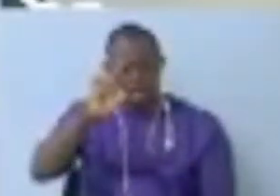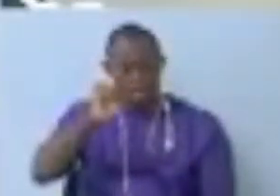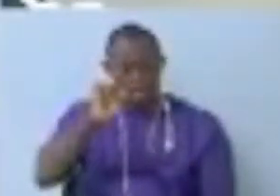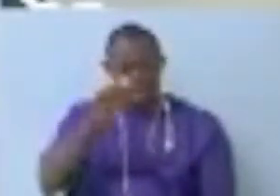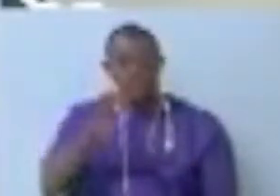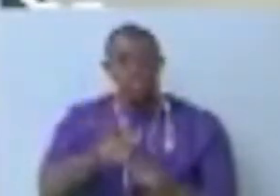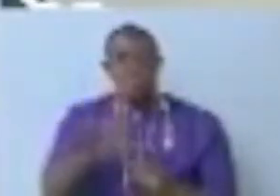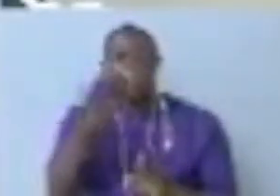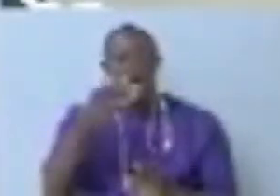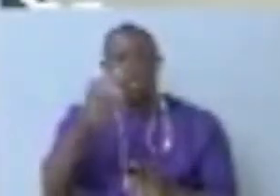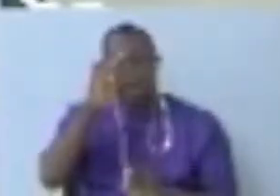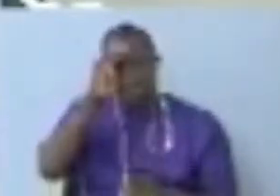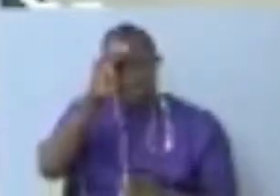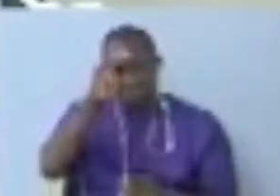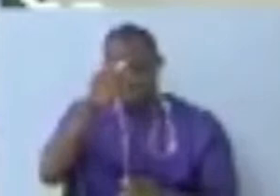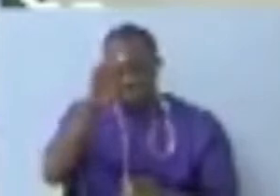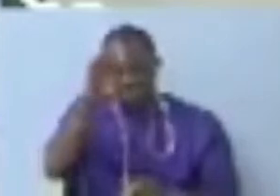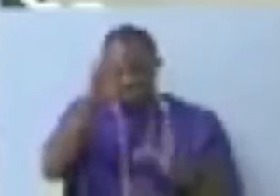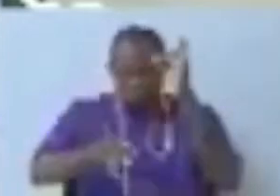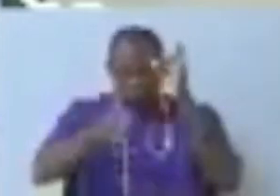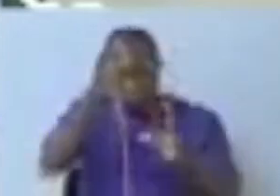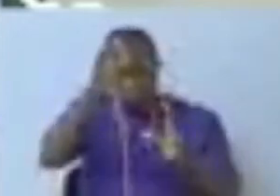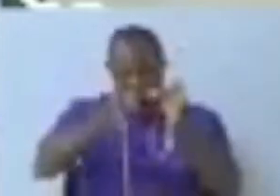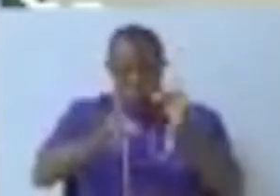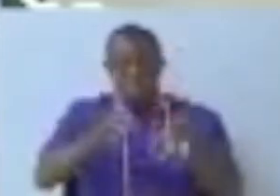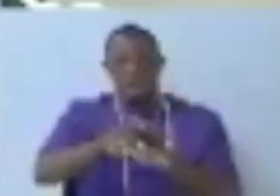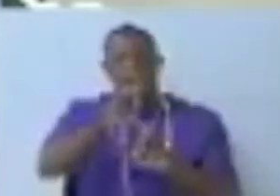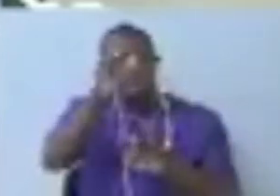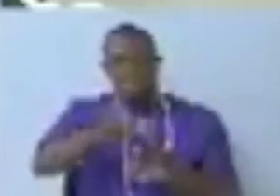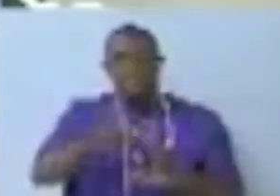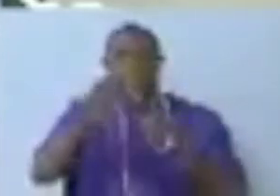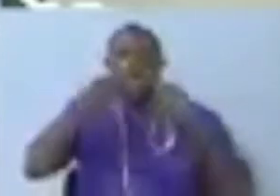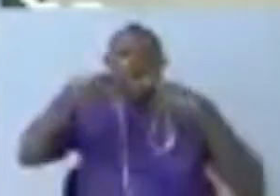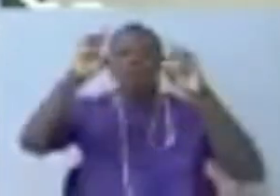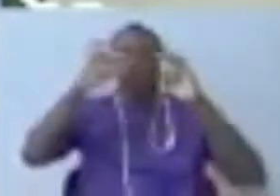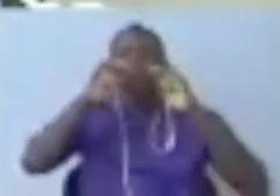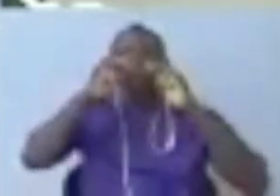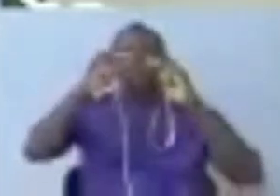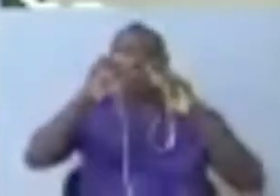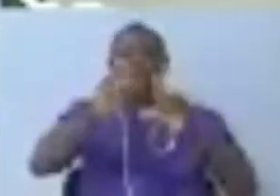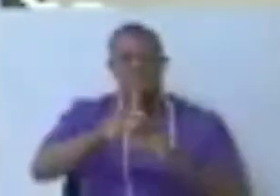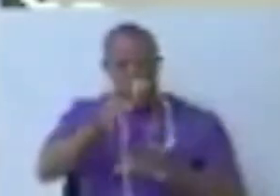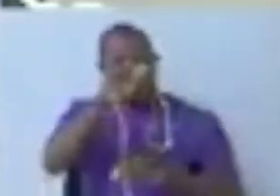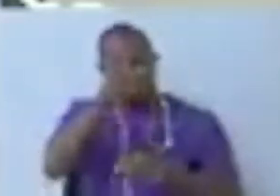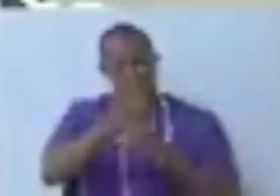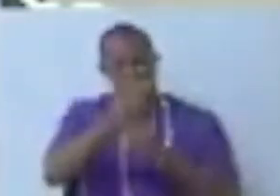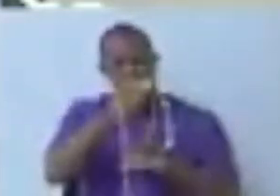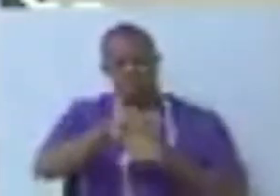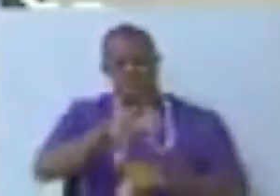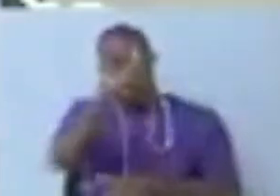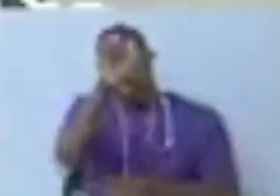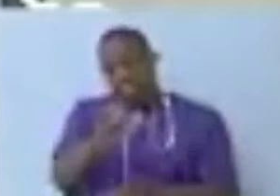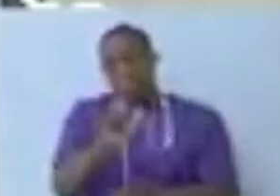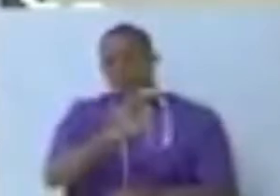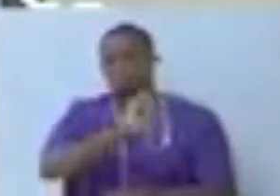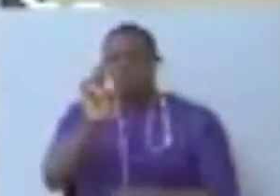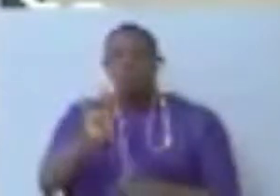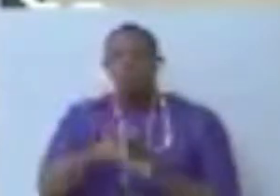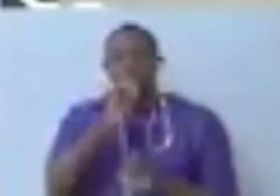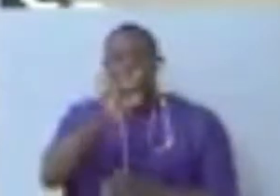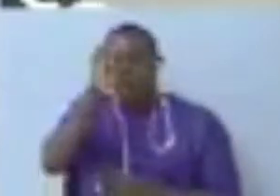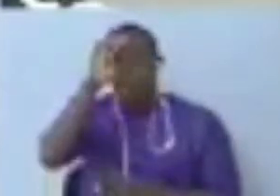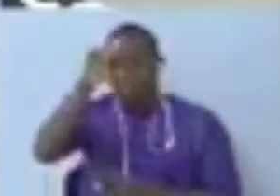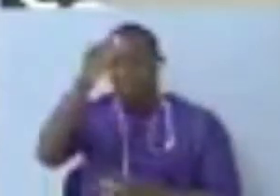press releases, they do not personalize it to an individual. They say it is the Ministry of Justice that says that and that and